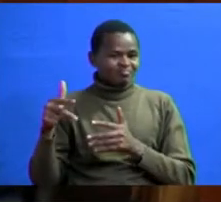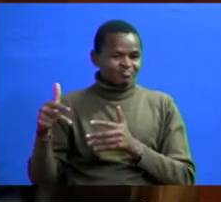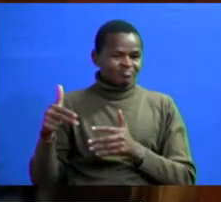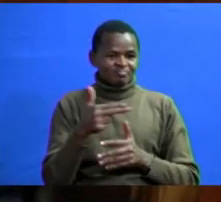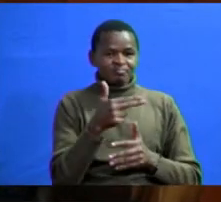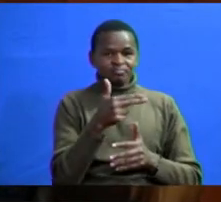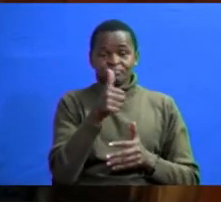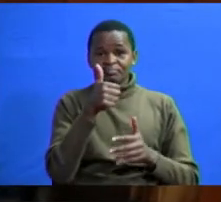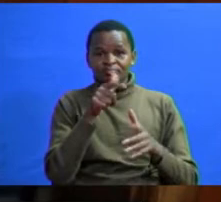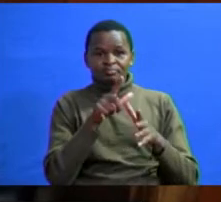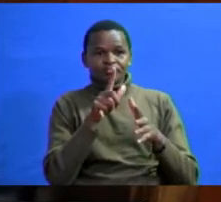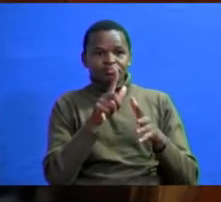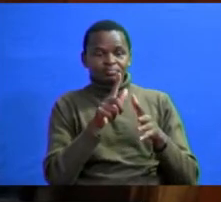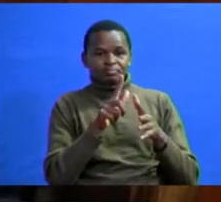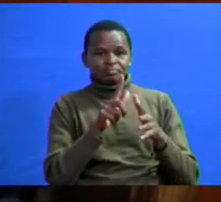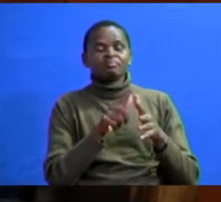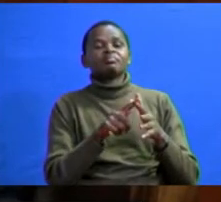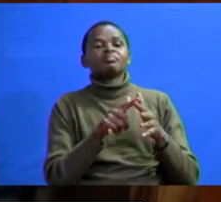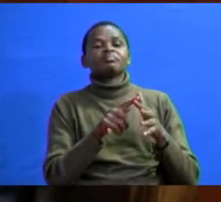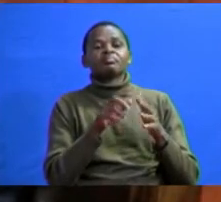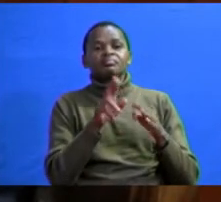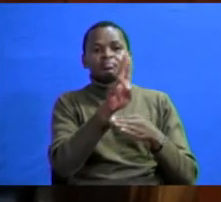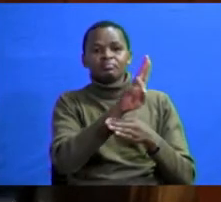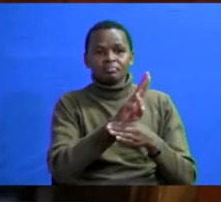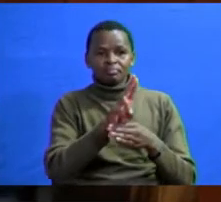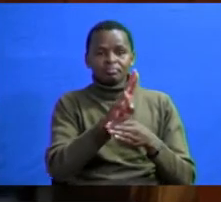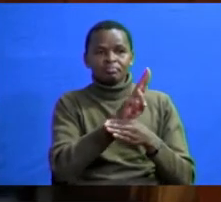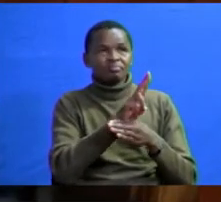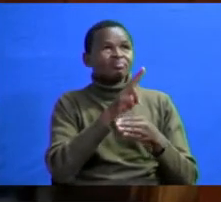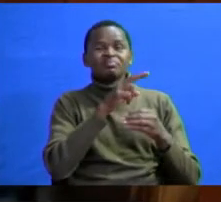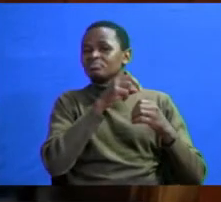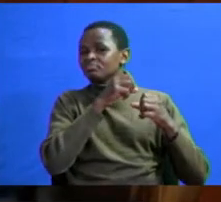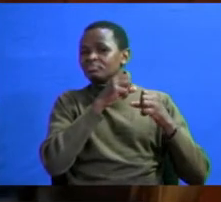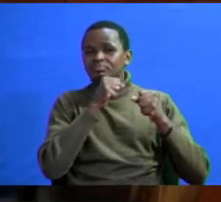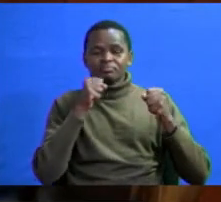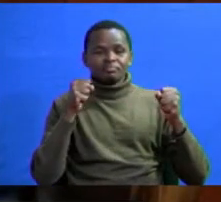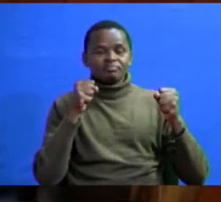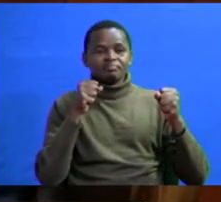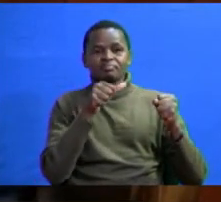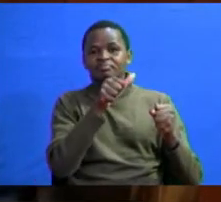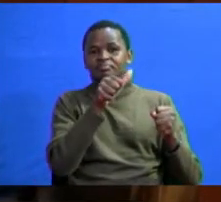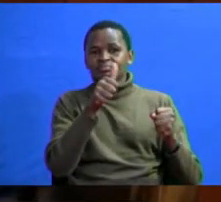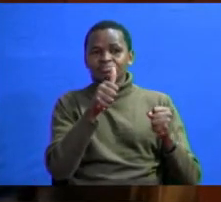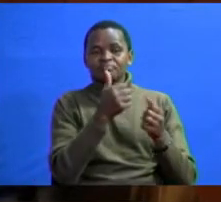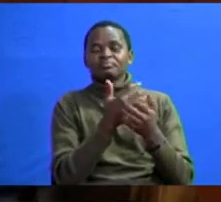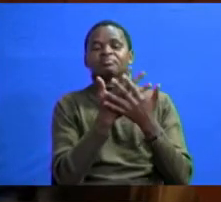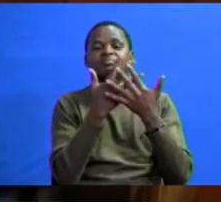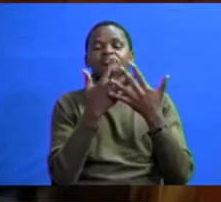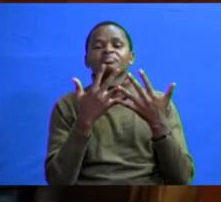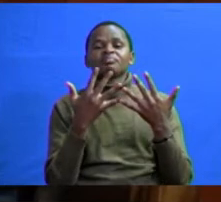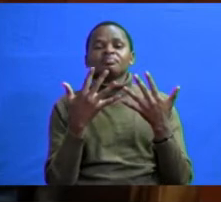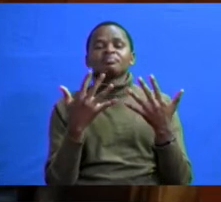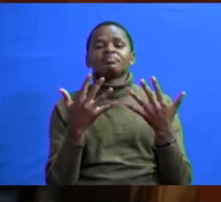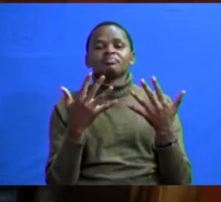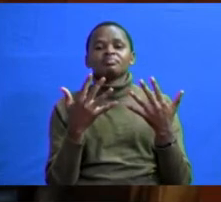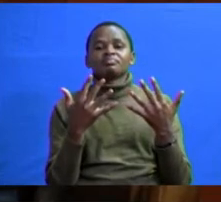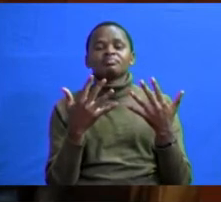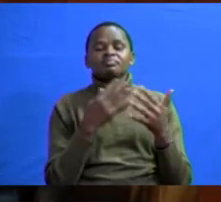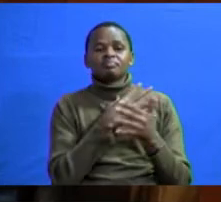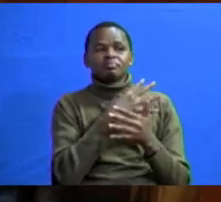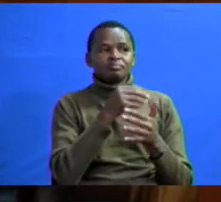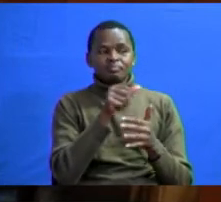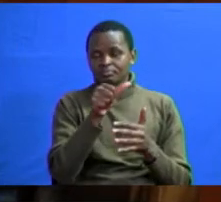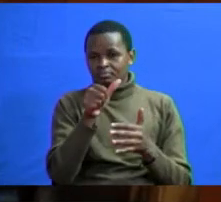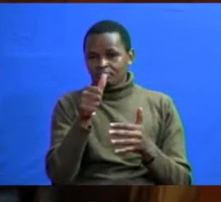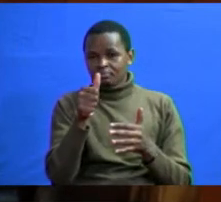bare hands, others were strangled using wires and other apparatus, and